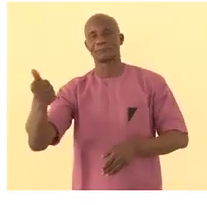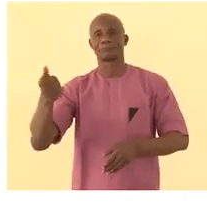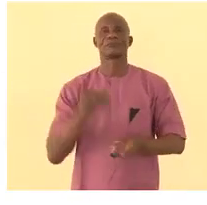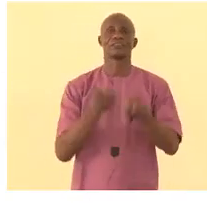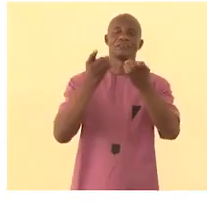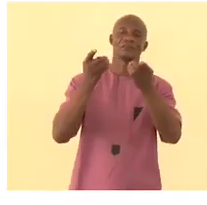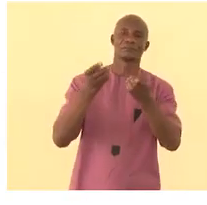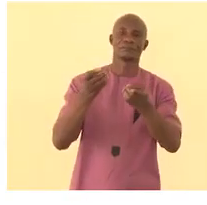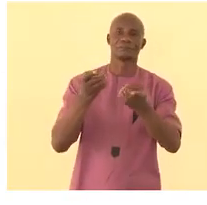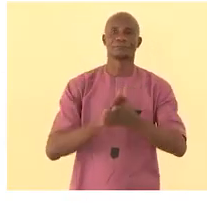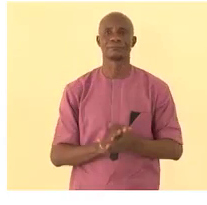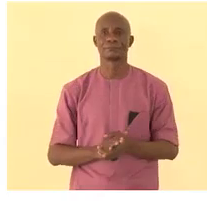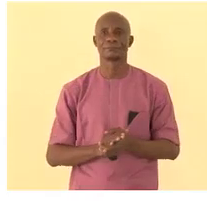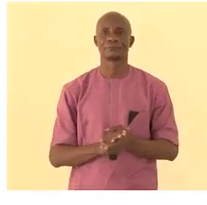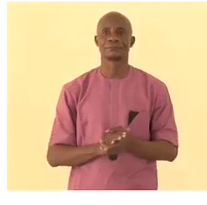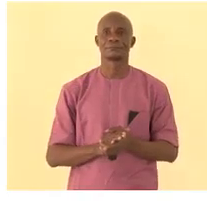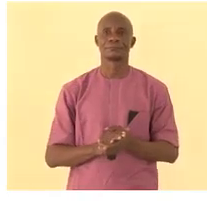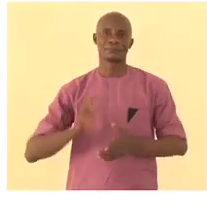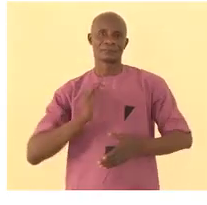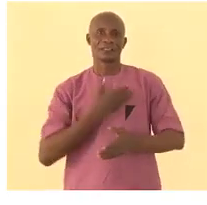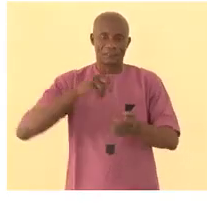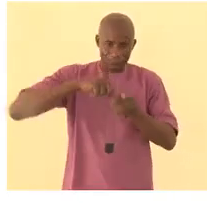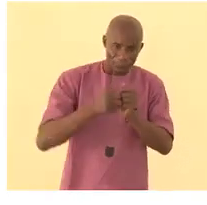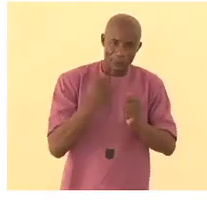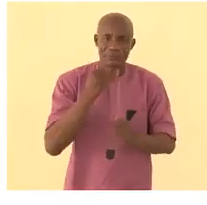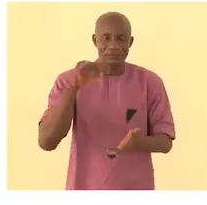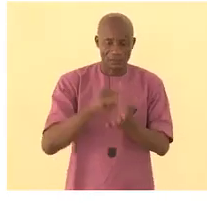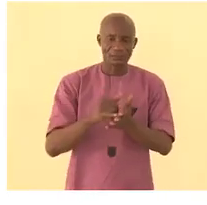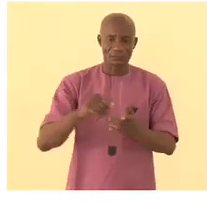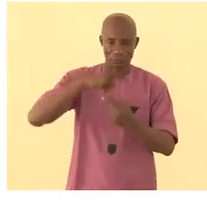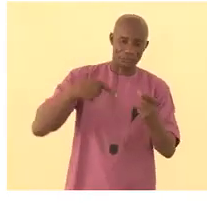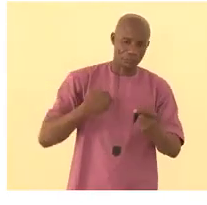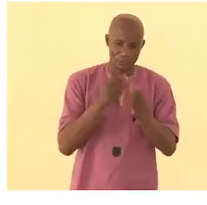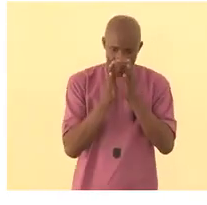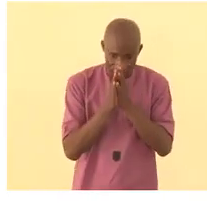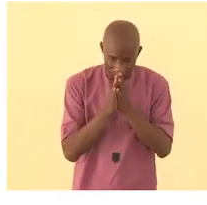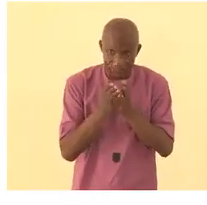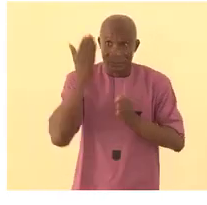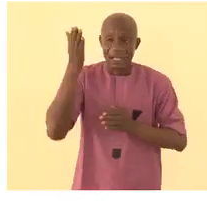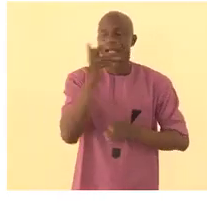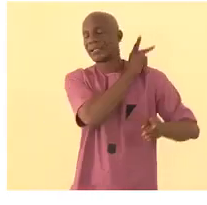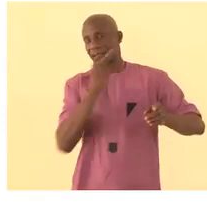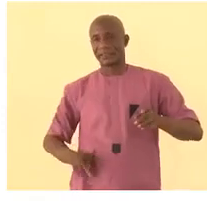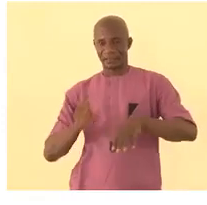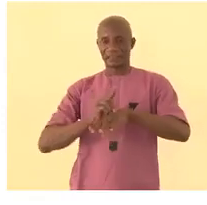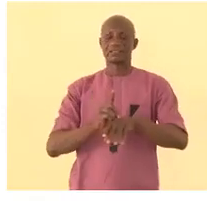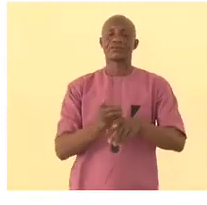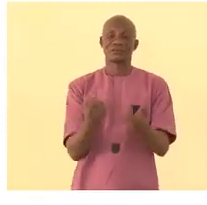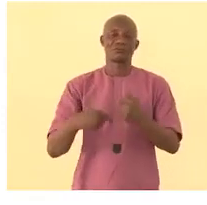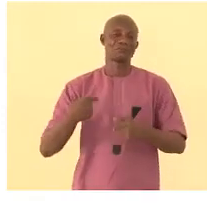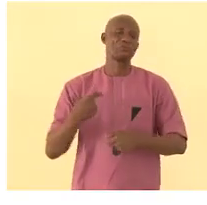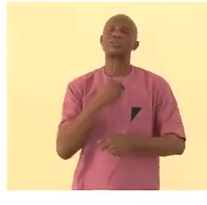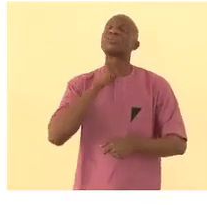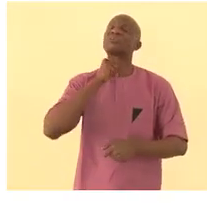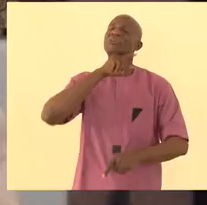commitment, and connection. Our problem is that when we pray, "Thy kingdom come," we don't